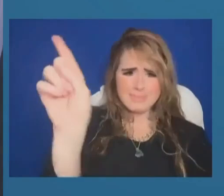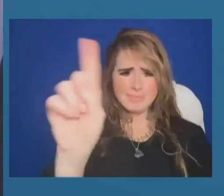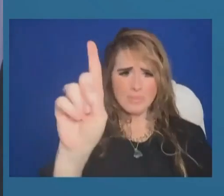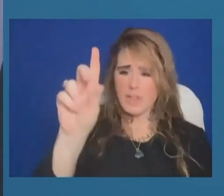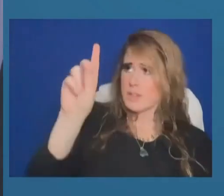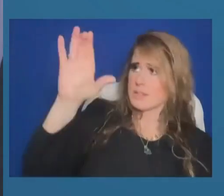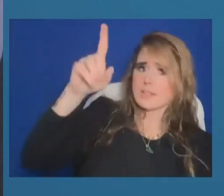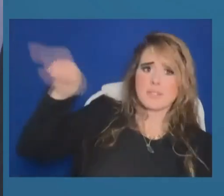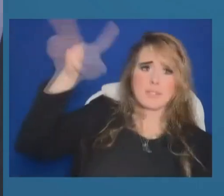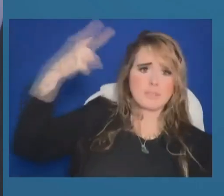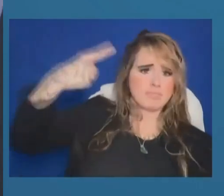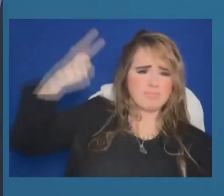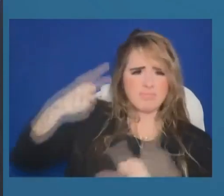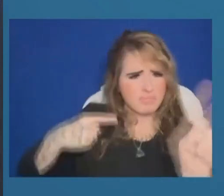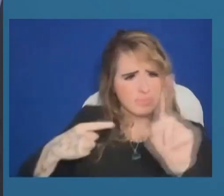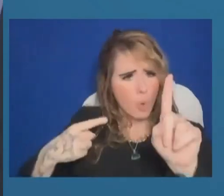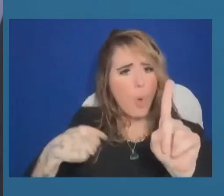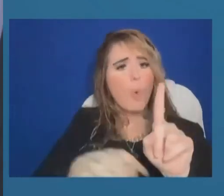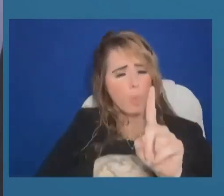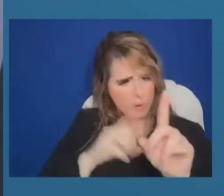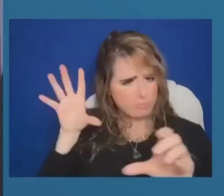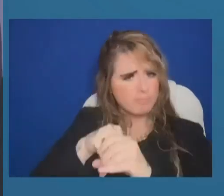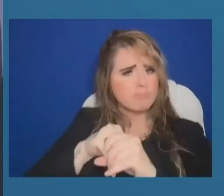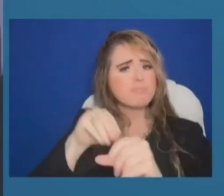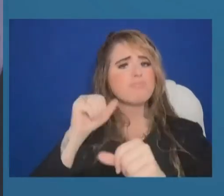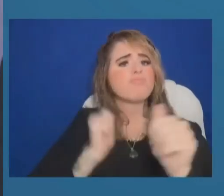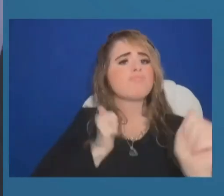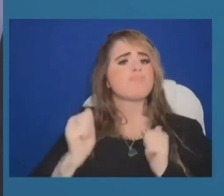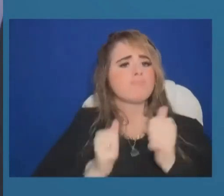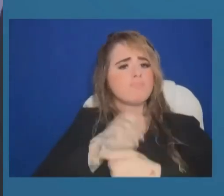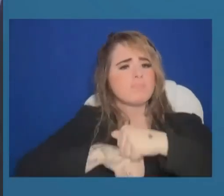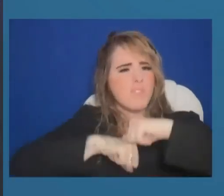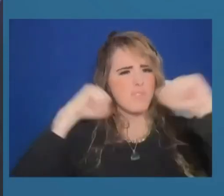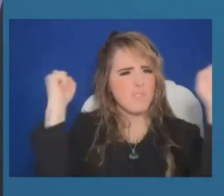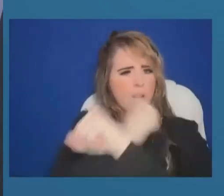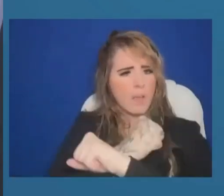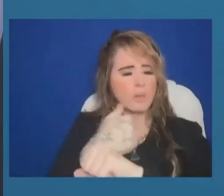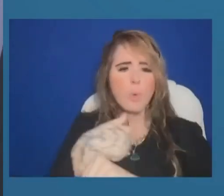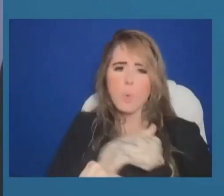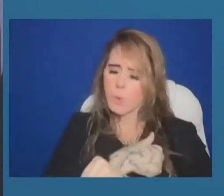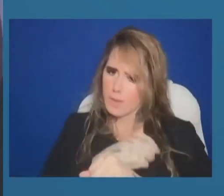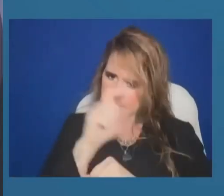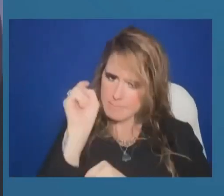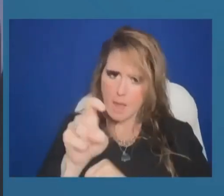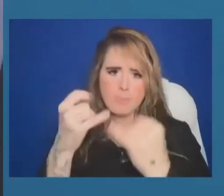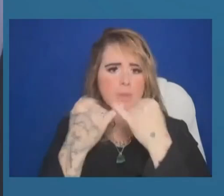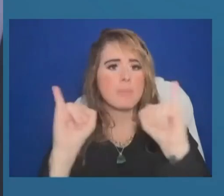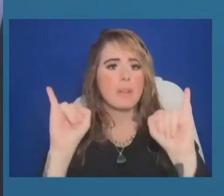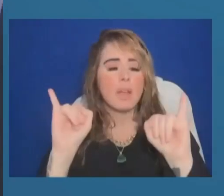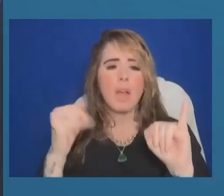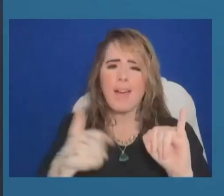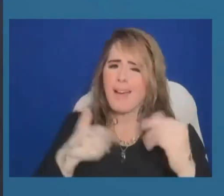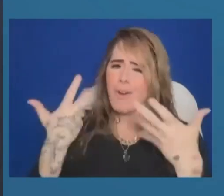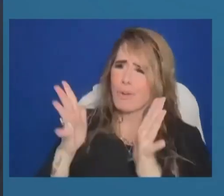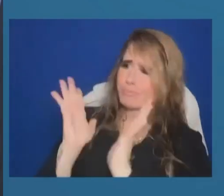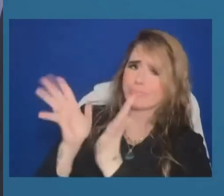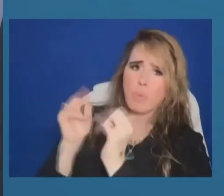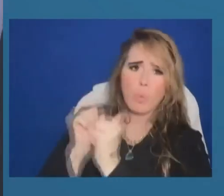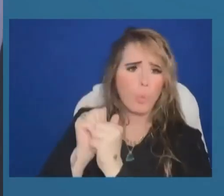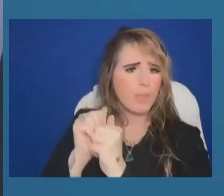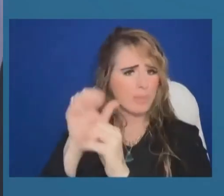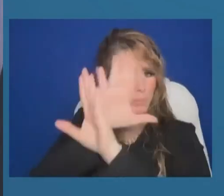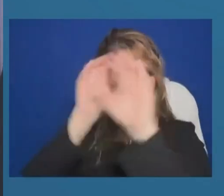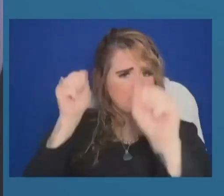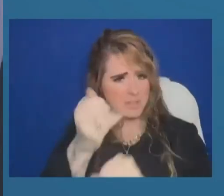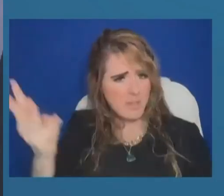the fight we're in. It's all about our sovereignty. And I spoke to the president many times in a reasonable